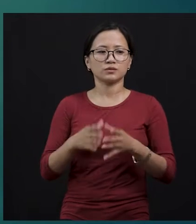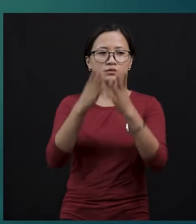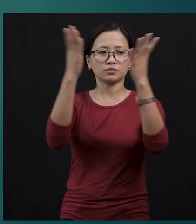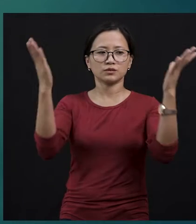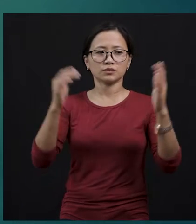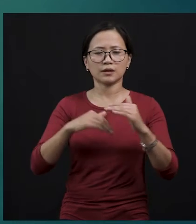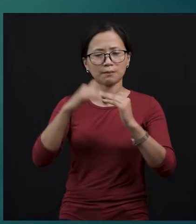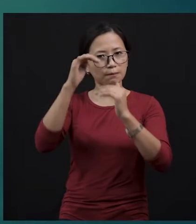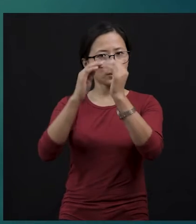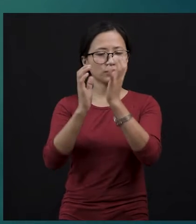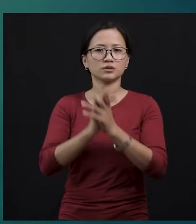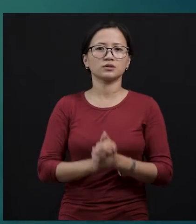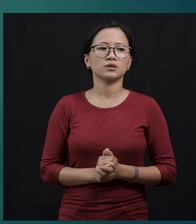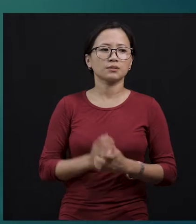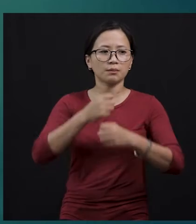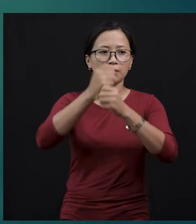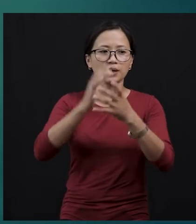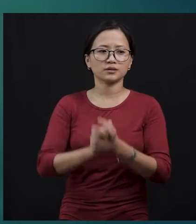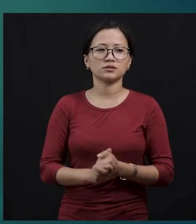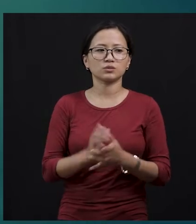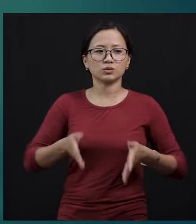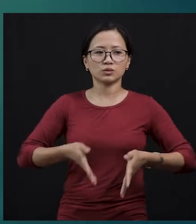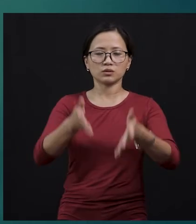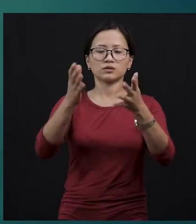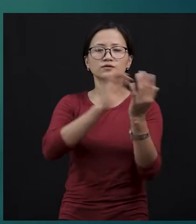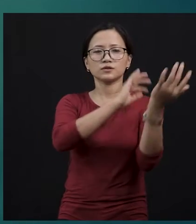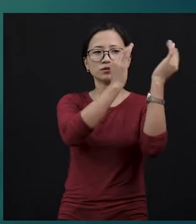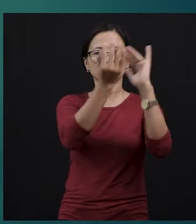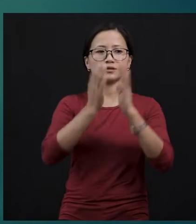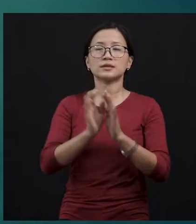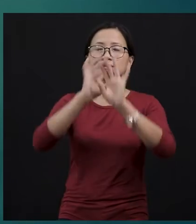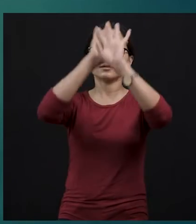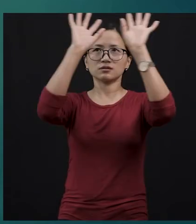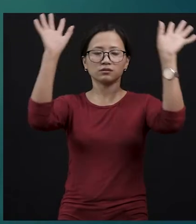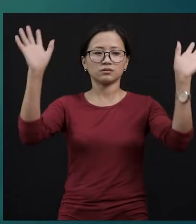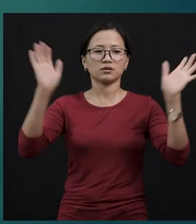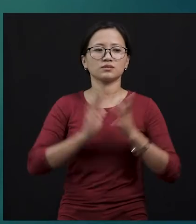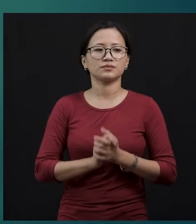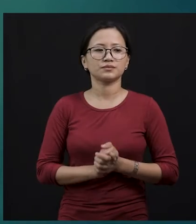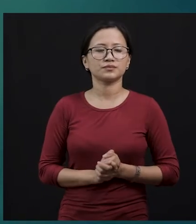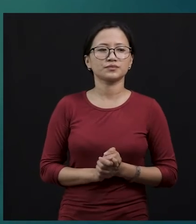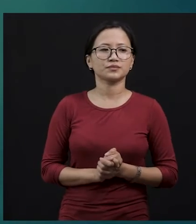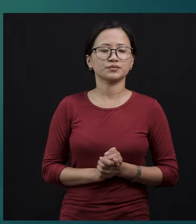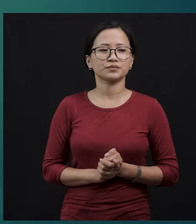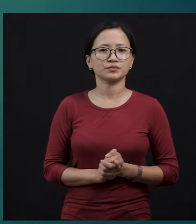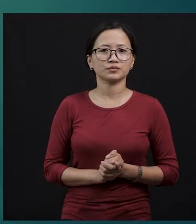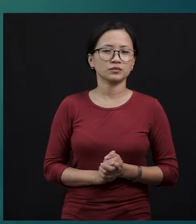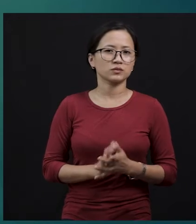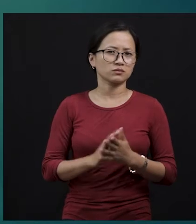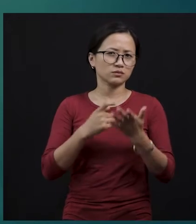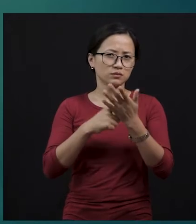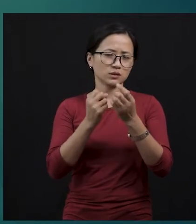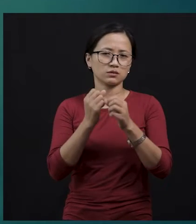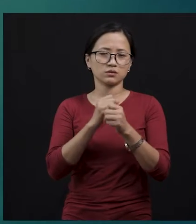this. Christina Rossetti. This is what the poet has written this poem so beautifully. Now you got a rough idea